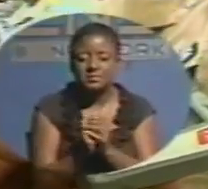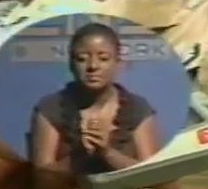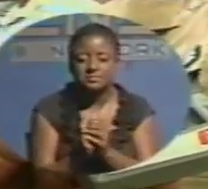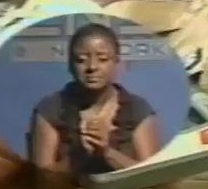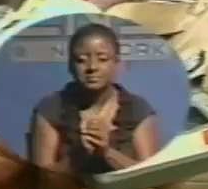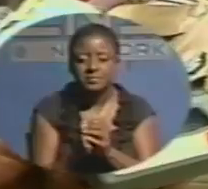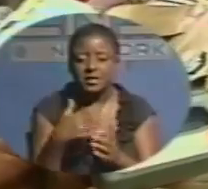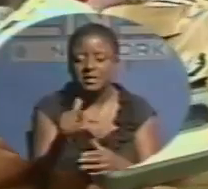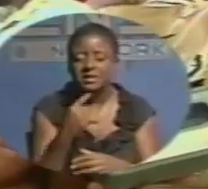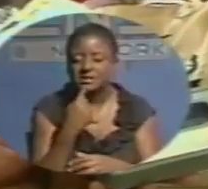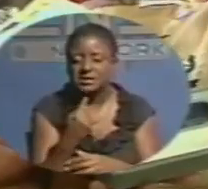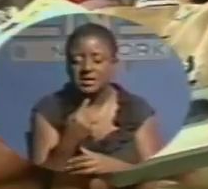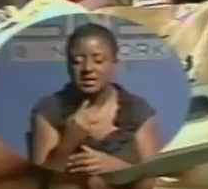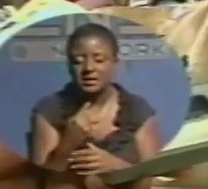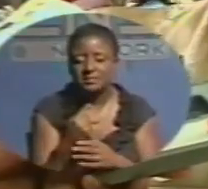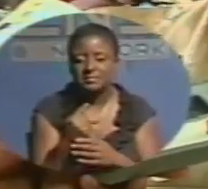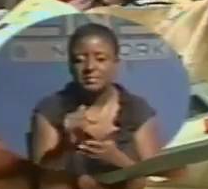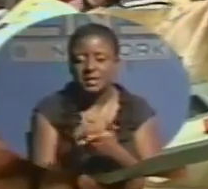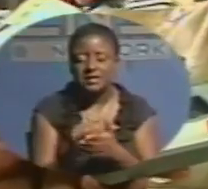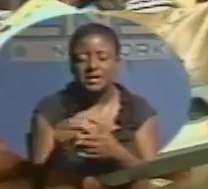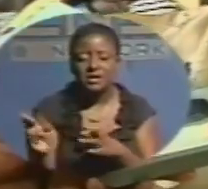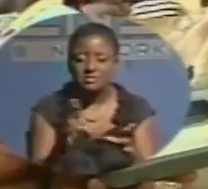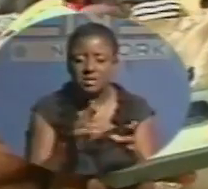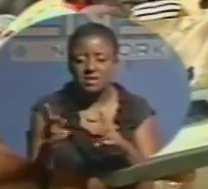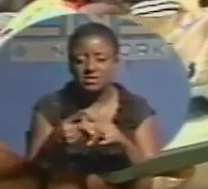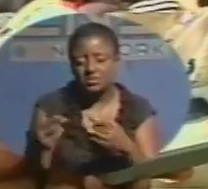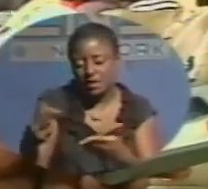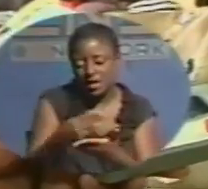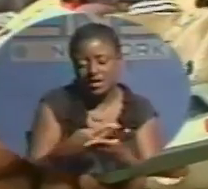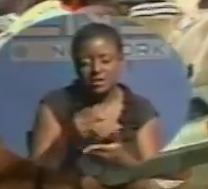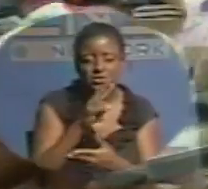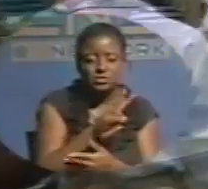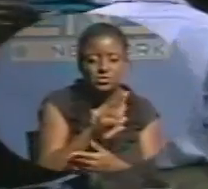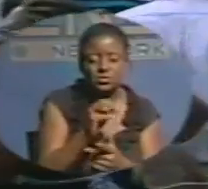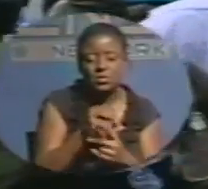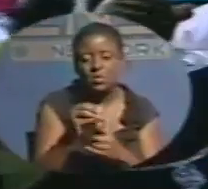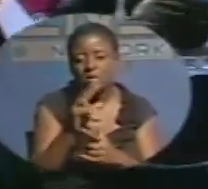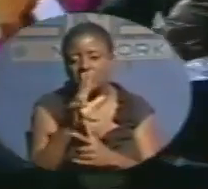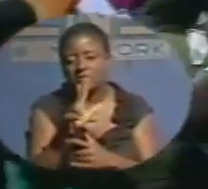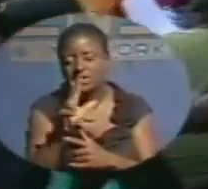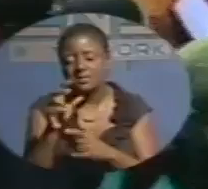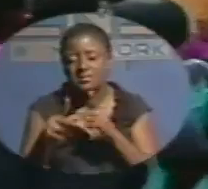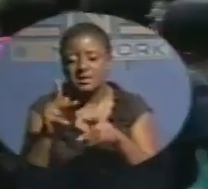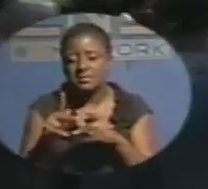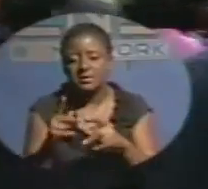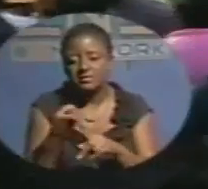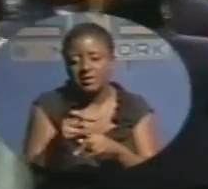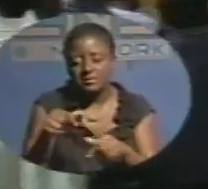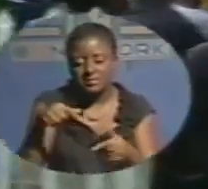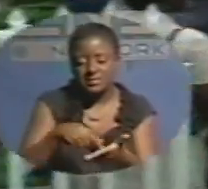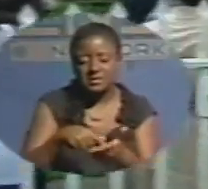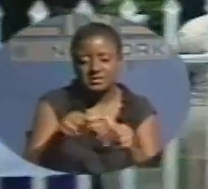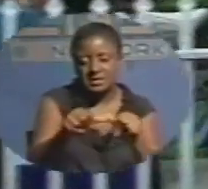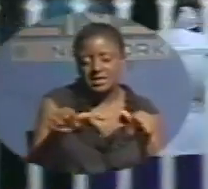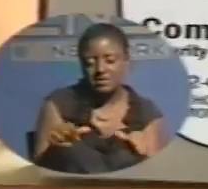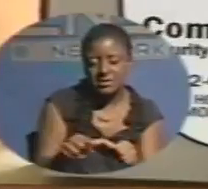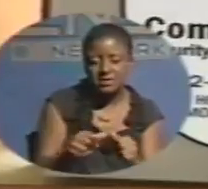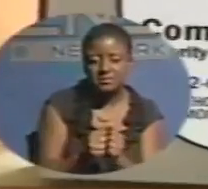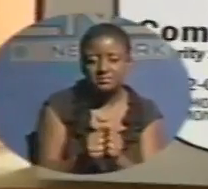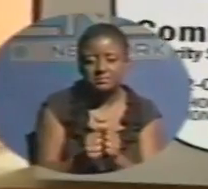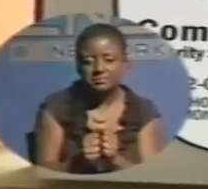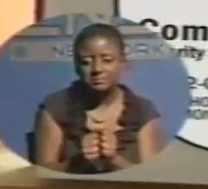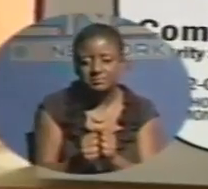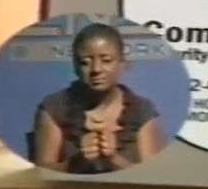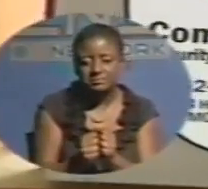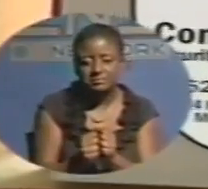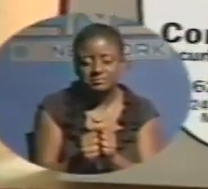number. They are saying to me that they are willing to hire two or three people from this area. And with a large pool of potential workers to choose from, Melinda